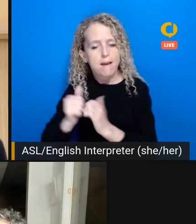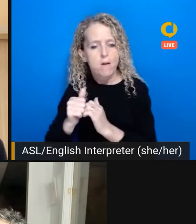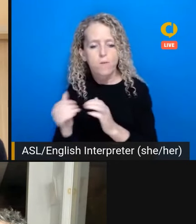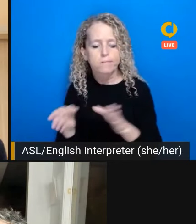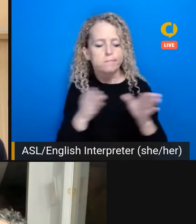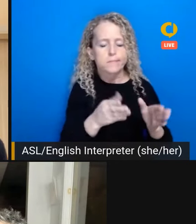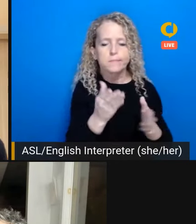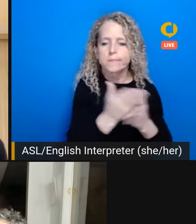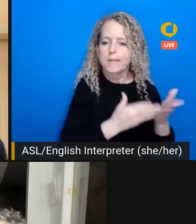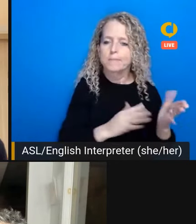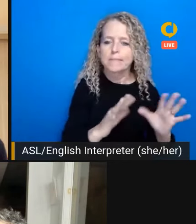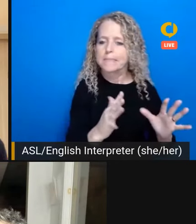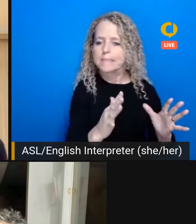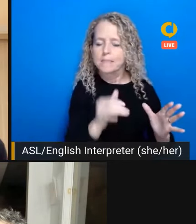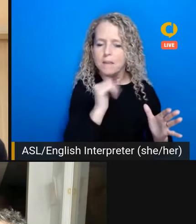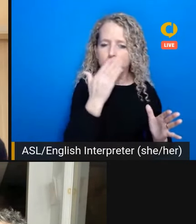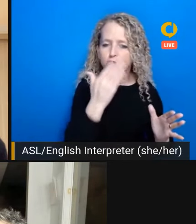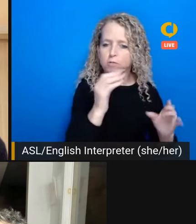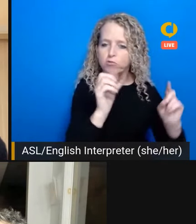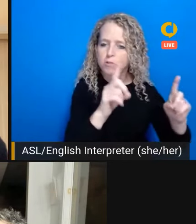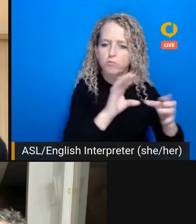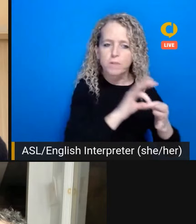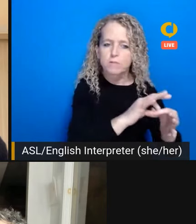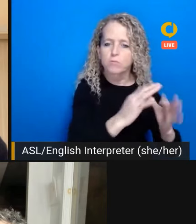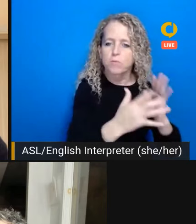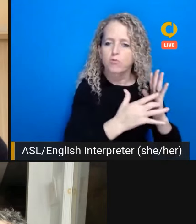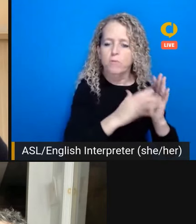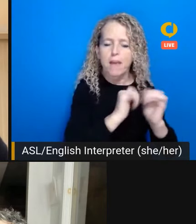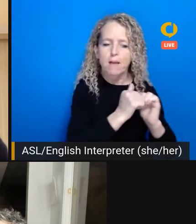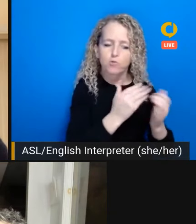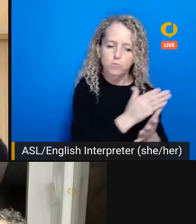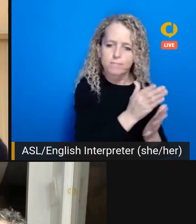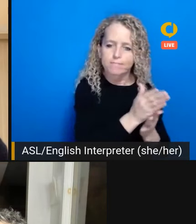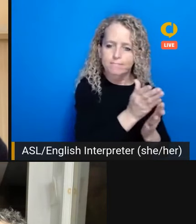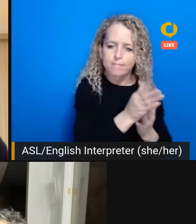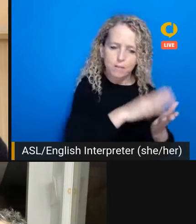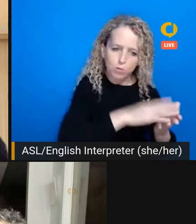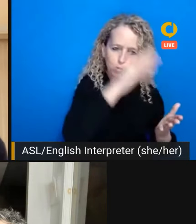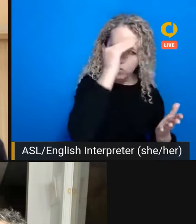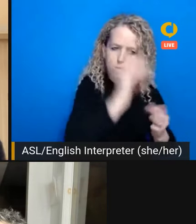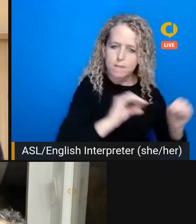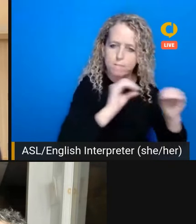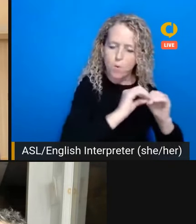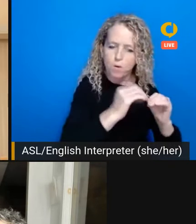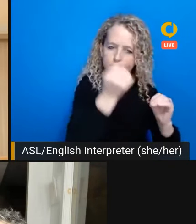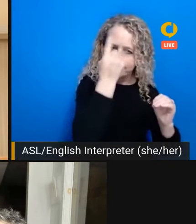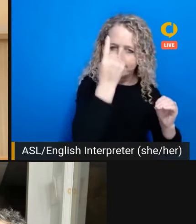field? How would people who don't have a grounding in this field become more rounded?